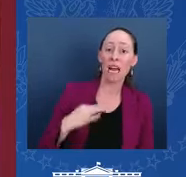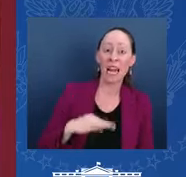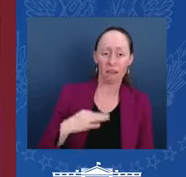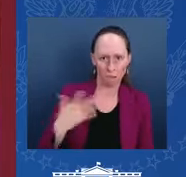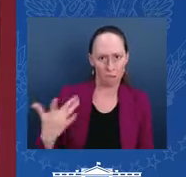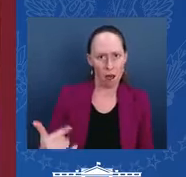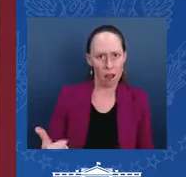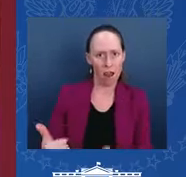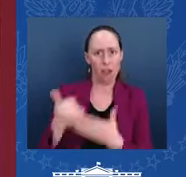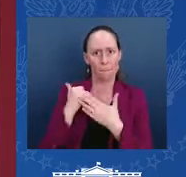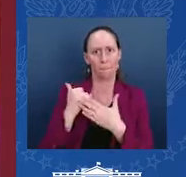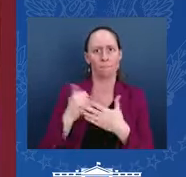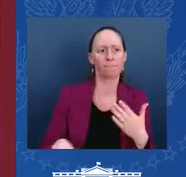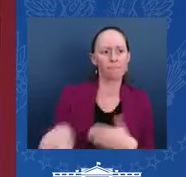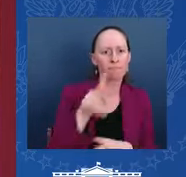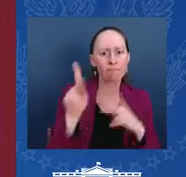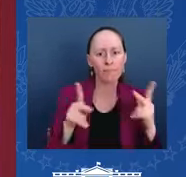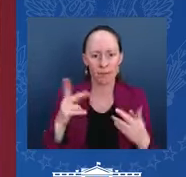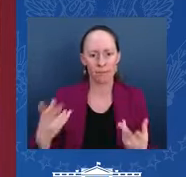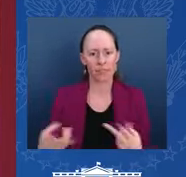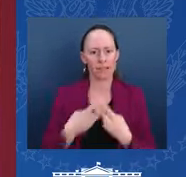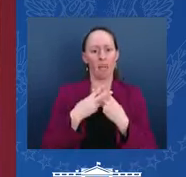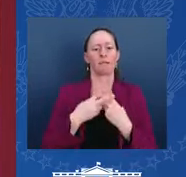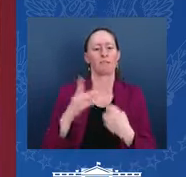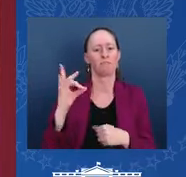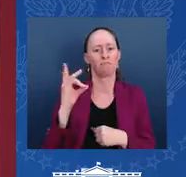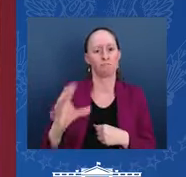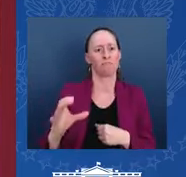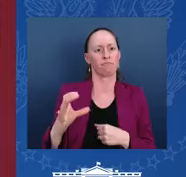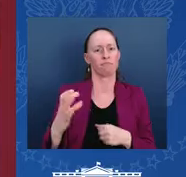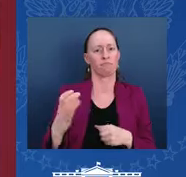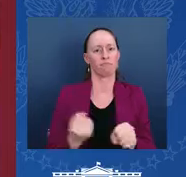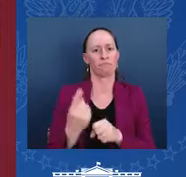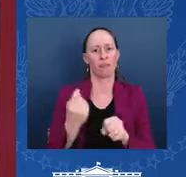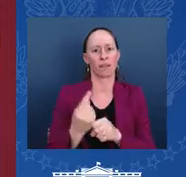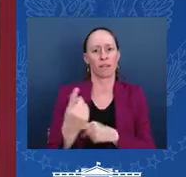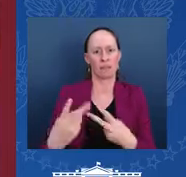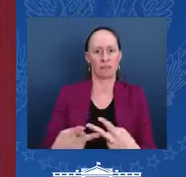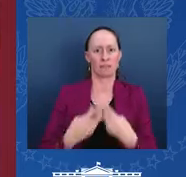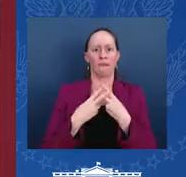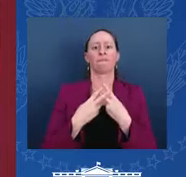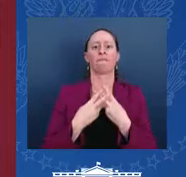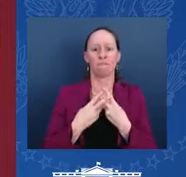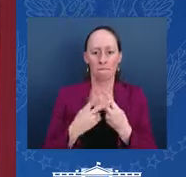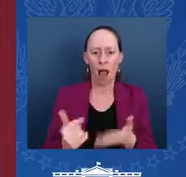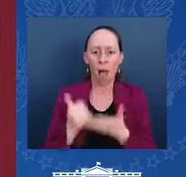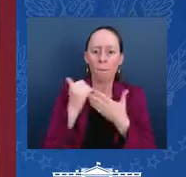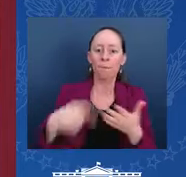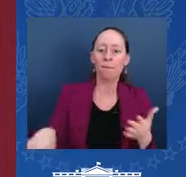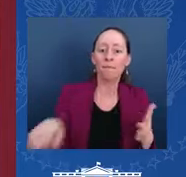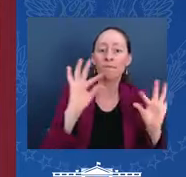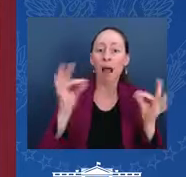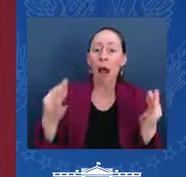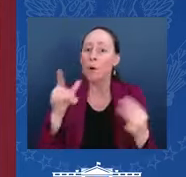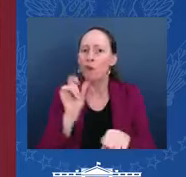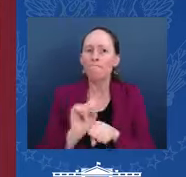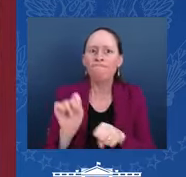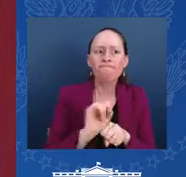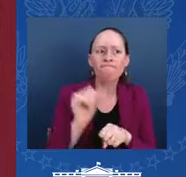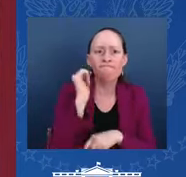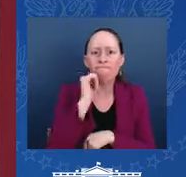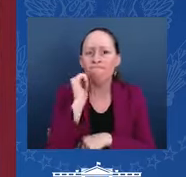for millions of working families who have coverage under the Affordable Care Act. These enhancements expire next year,